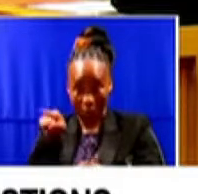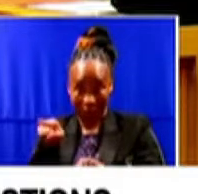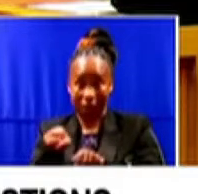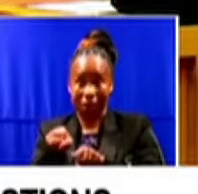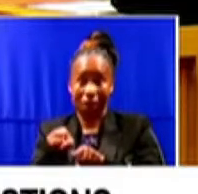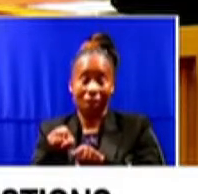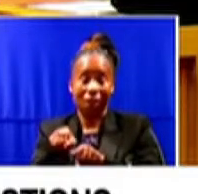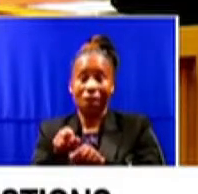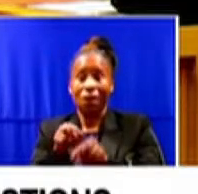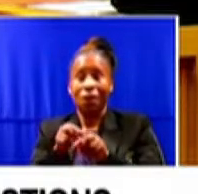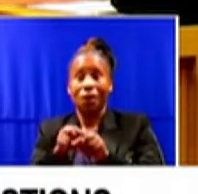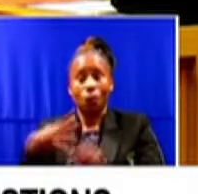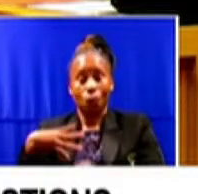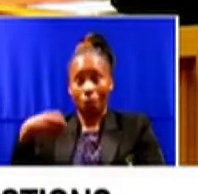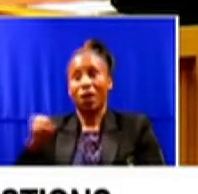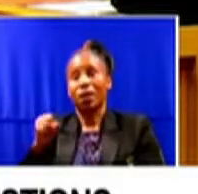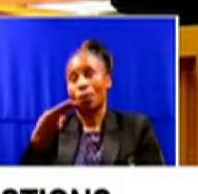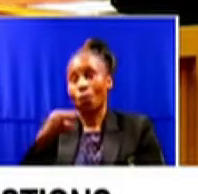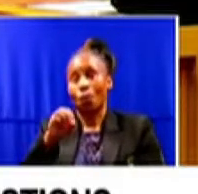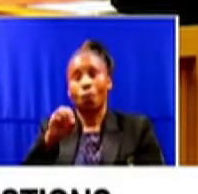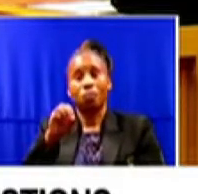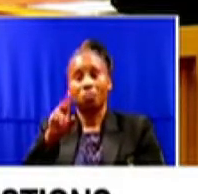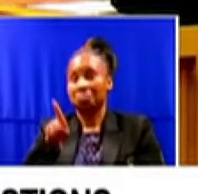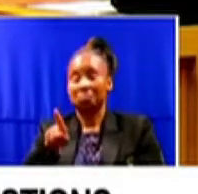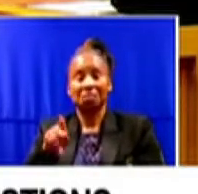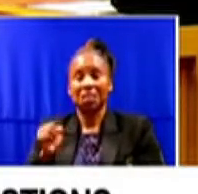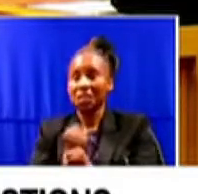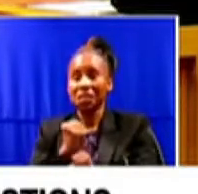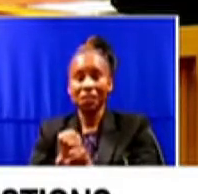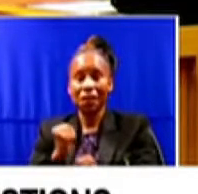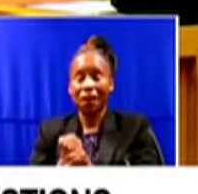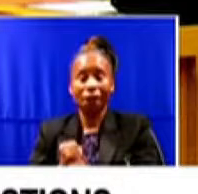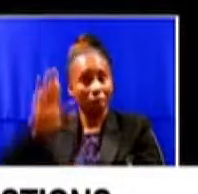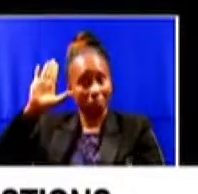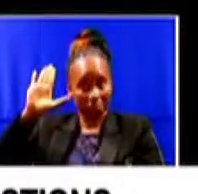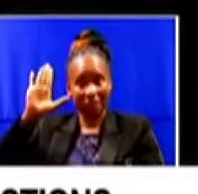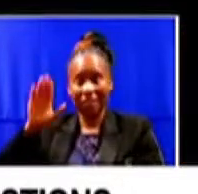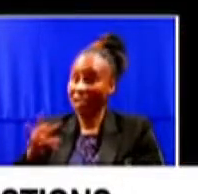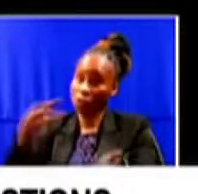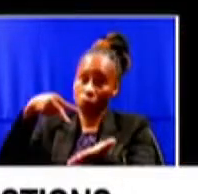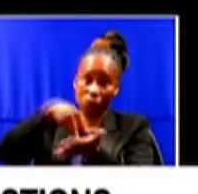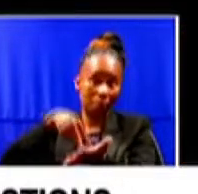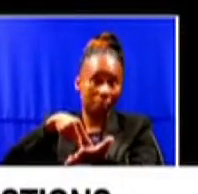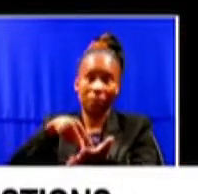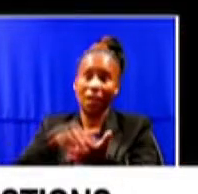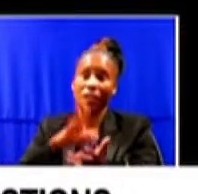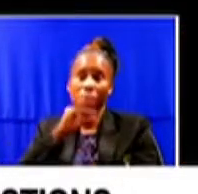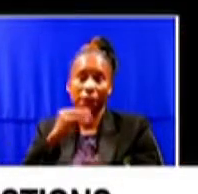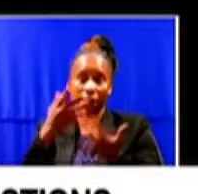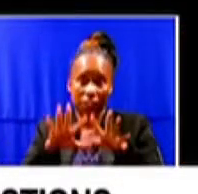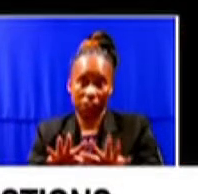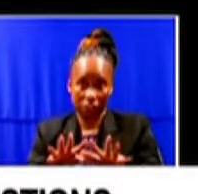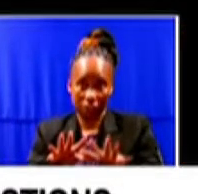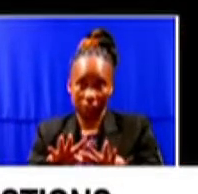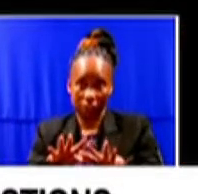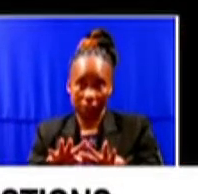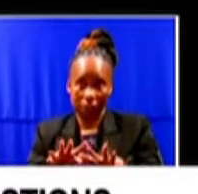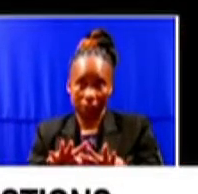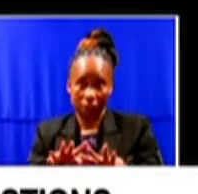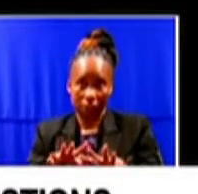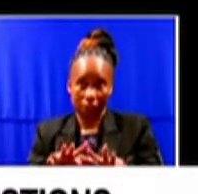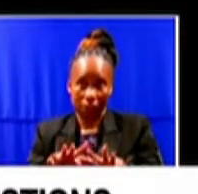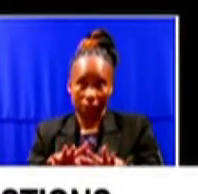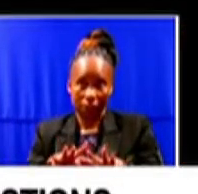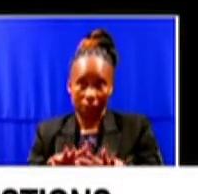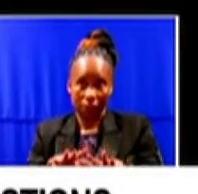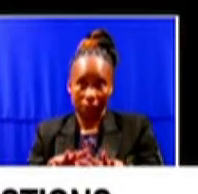Can you please call him to order, Deputy Speaker? Please. That's a general rule, members. You know that. We must adhere to it all the